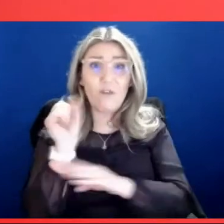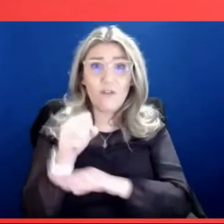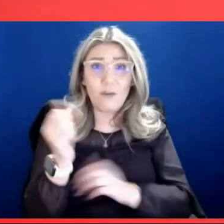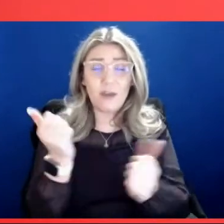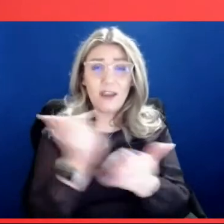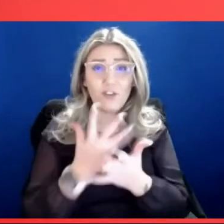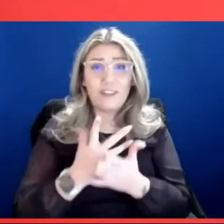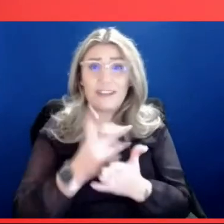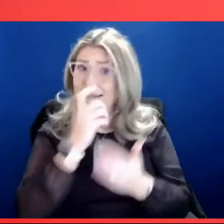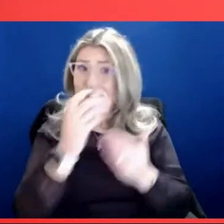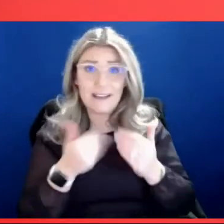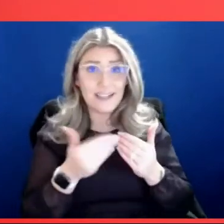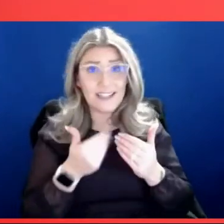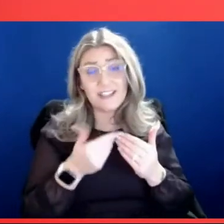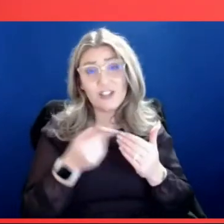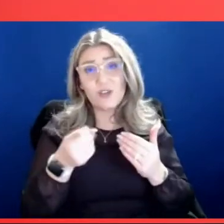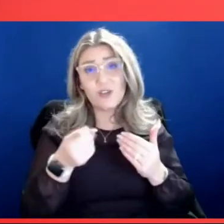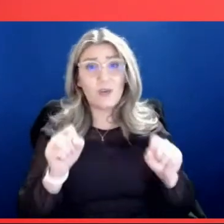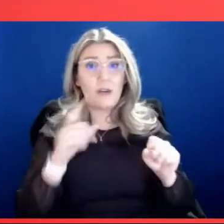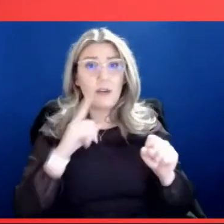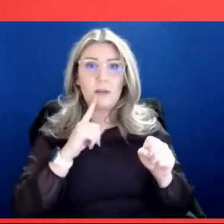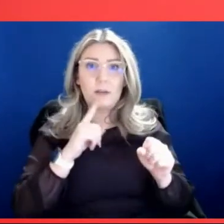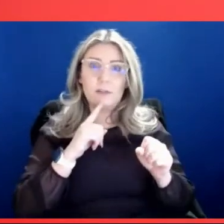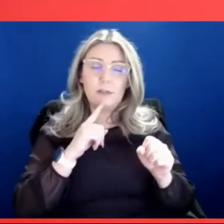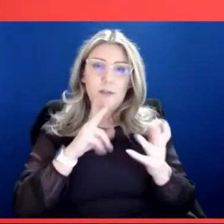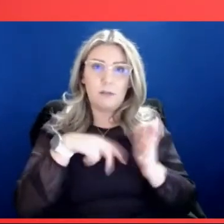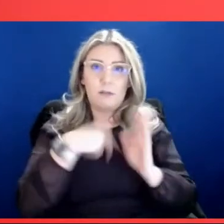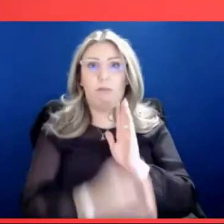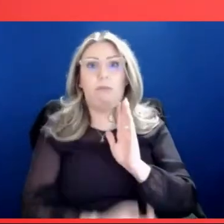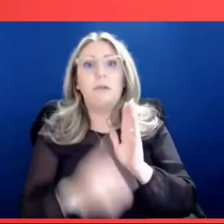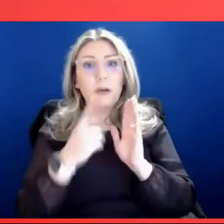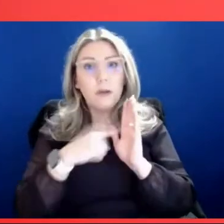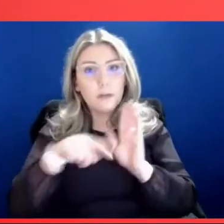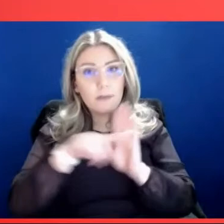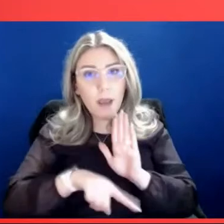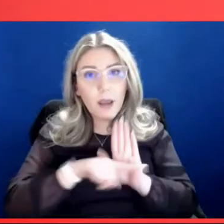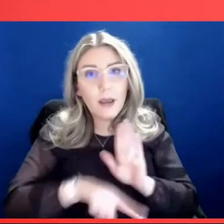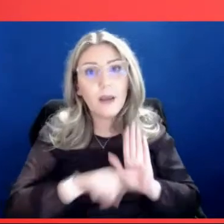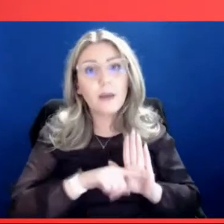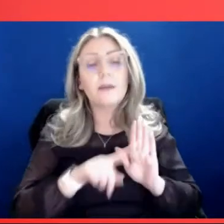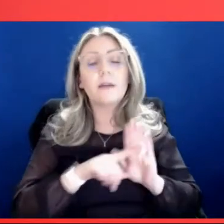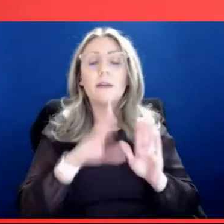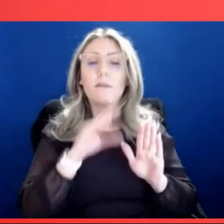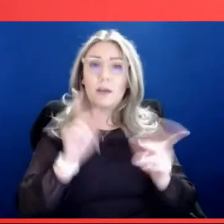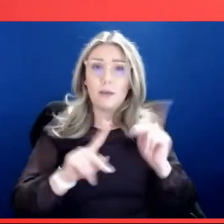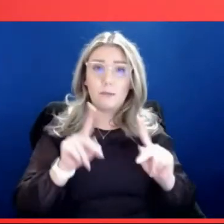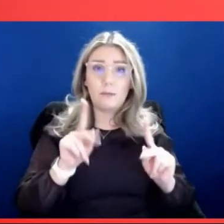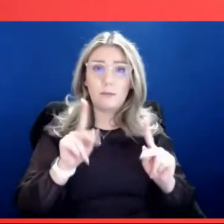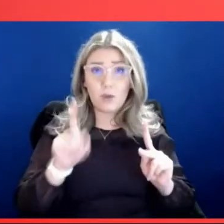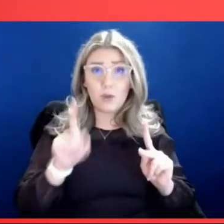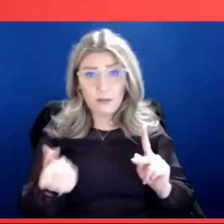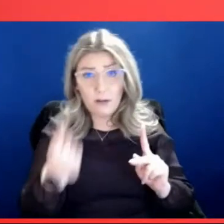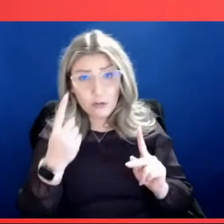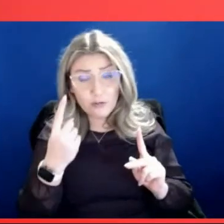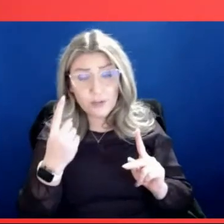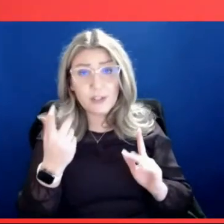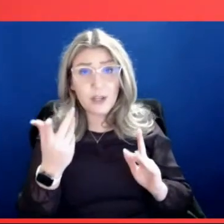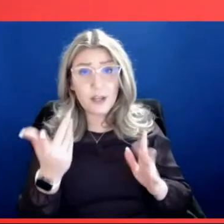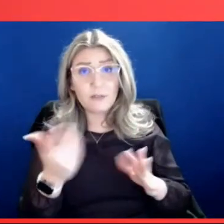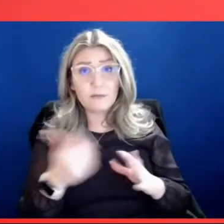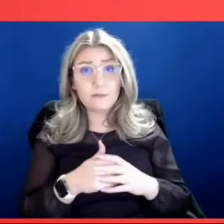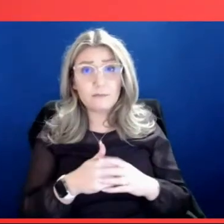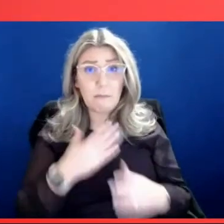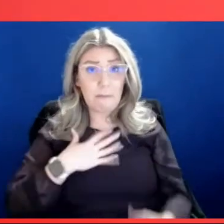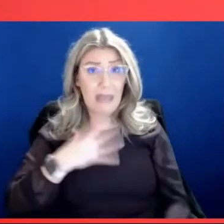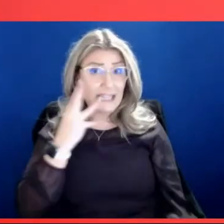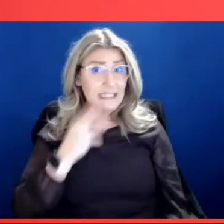into a rabbit hole. And I think people should understand that, in my